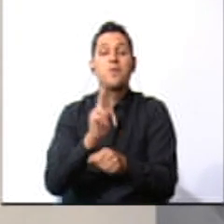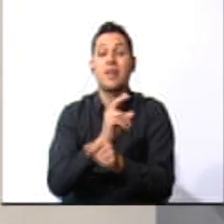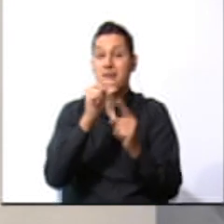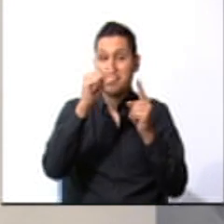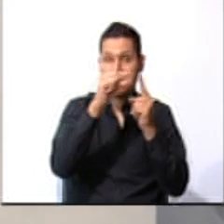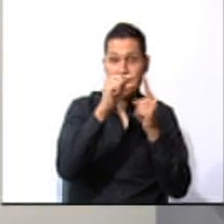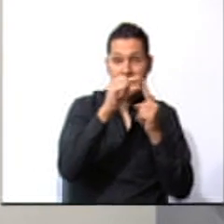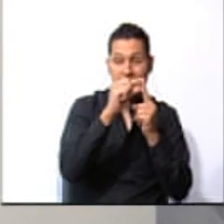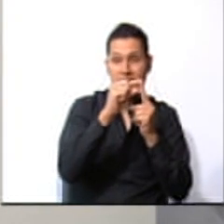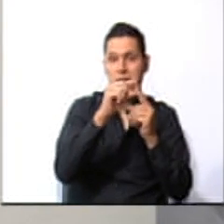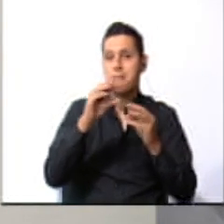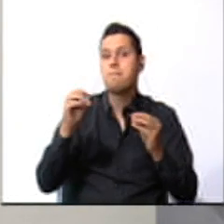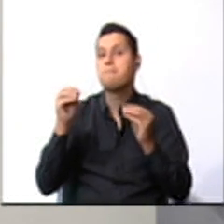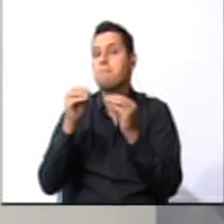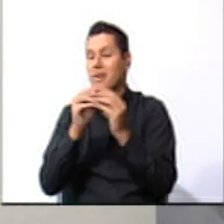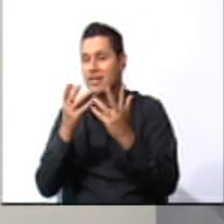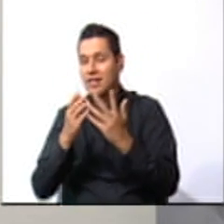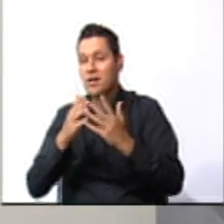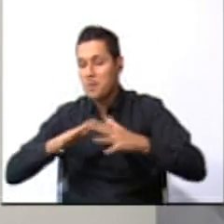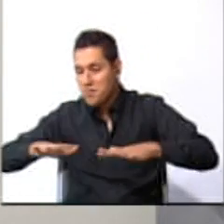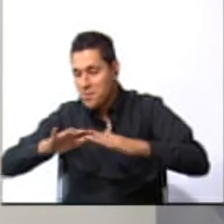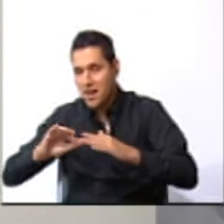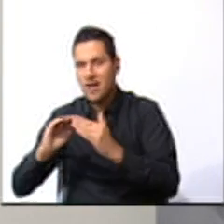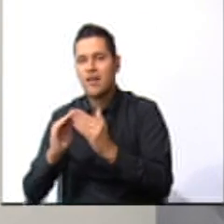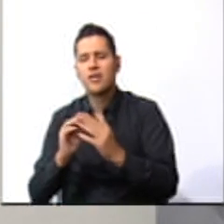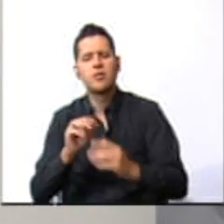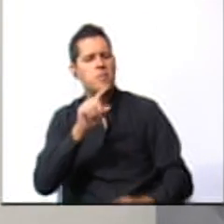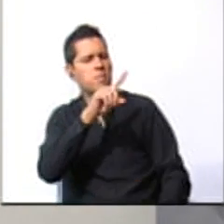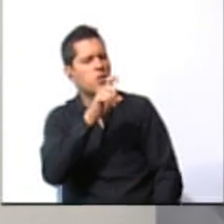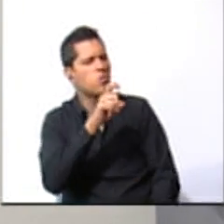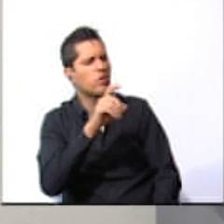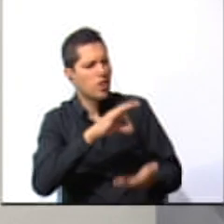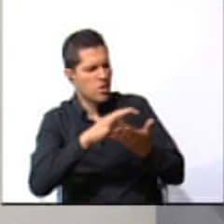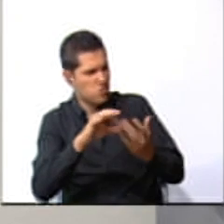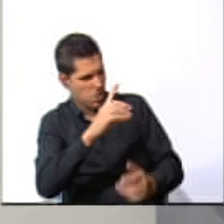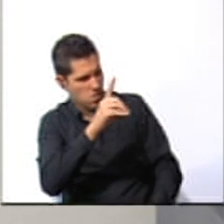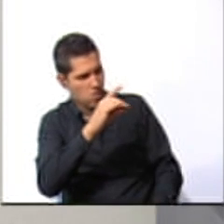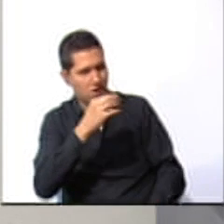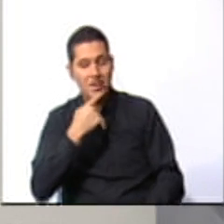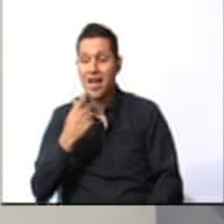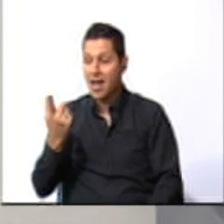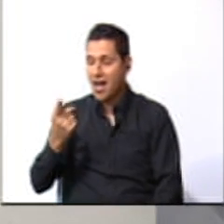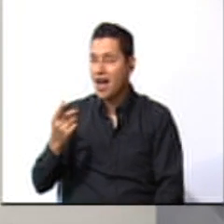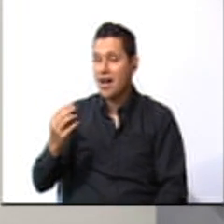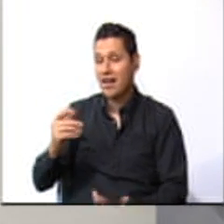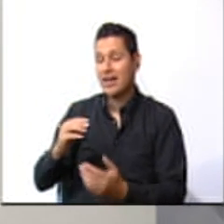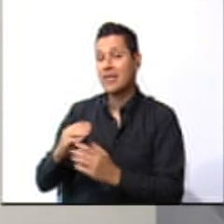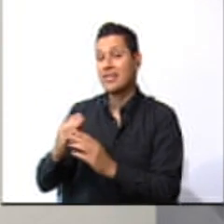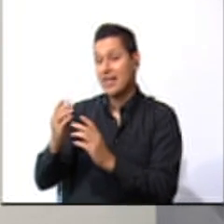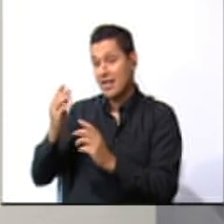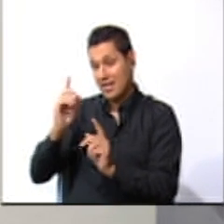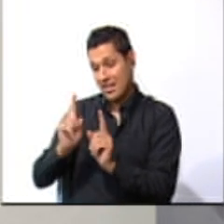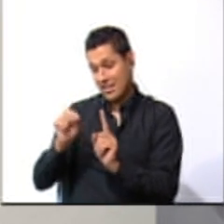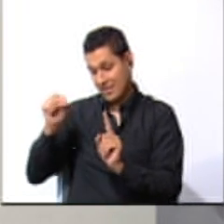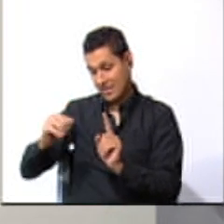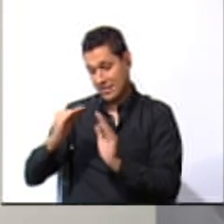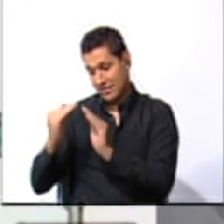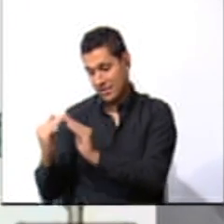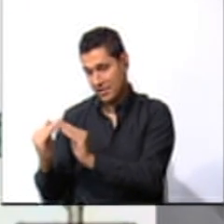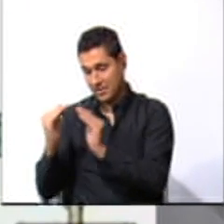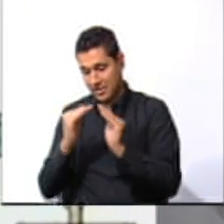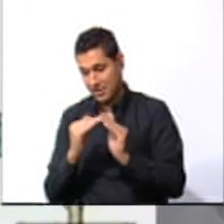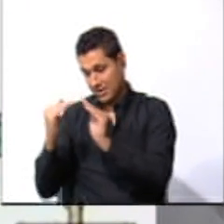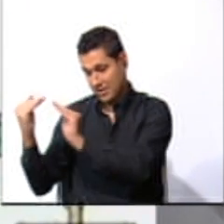Place. Elias, where is the school? It's between the library and the park.